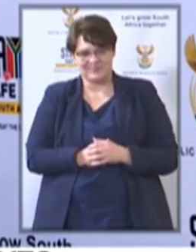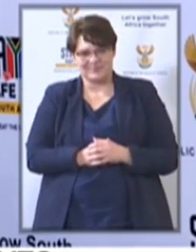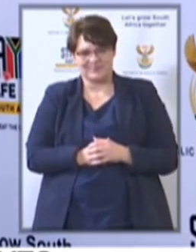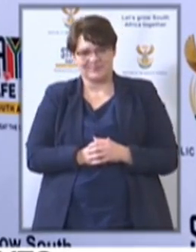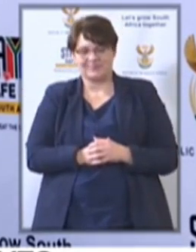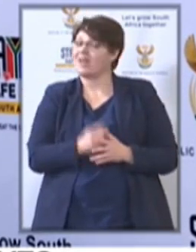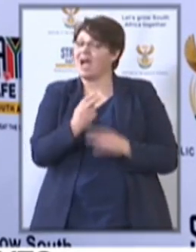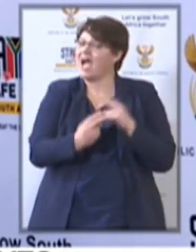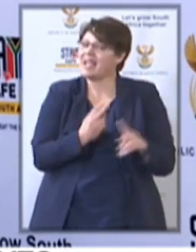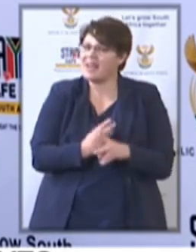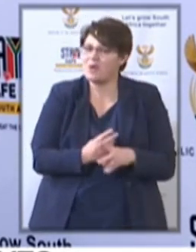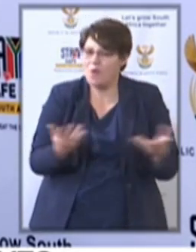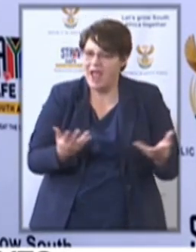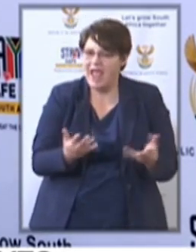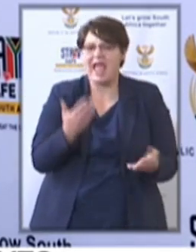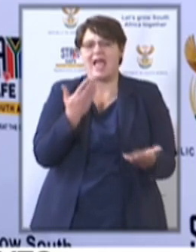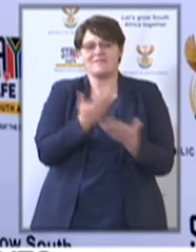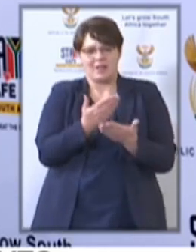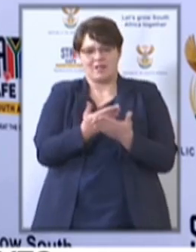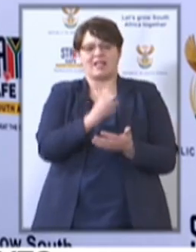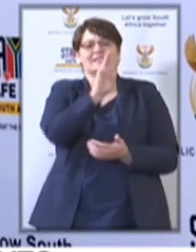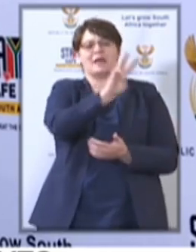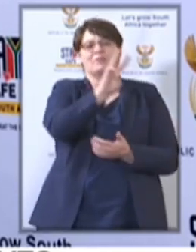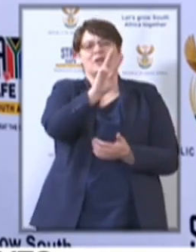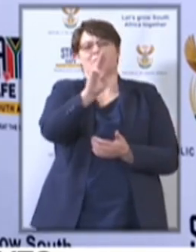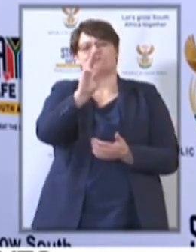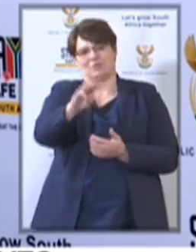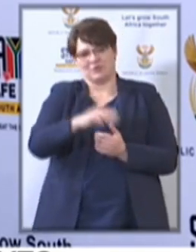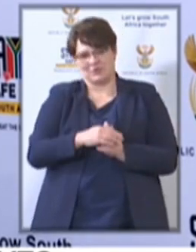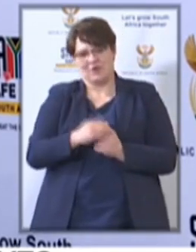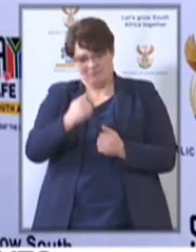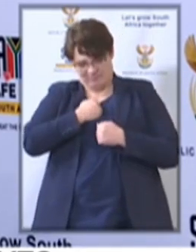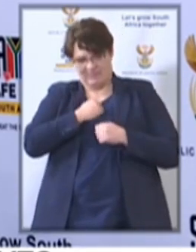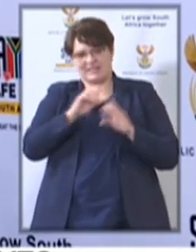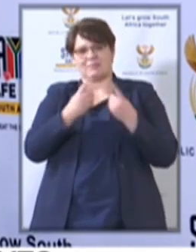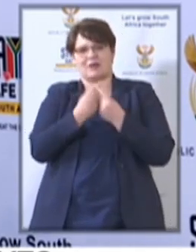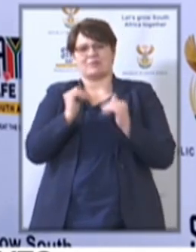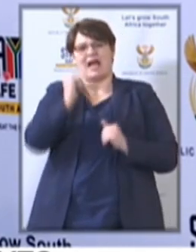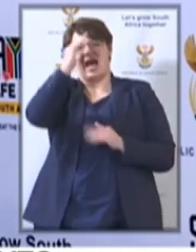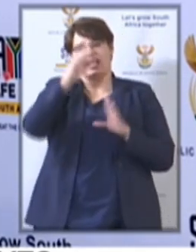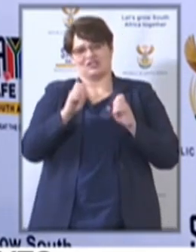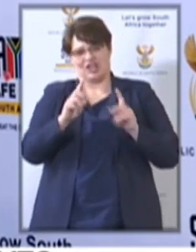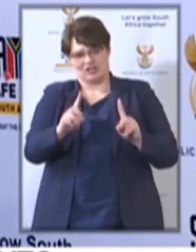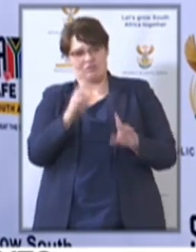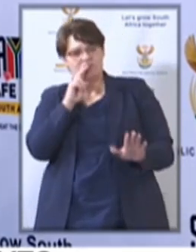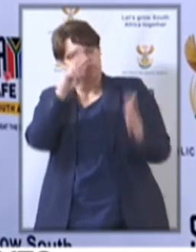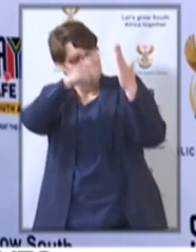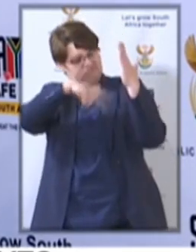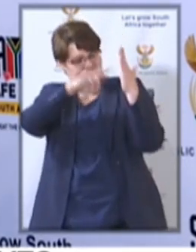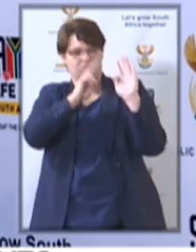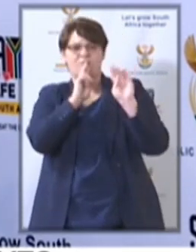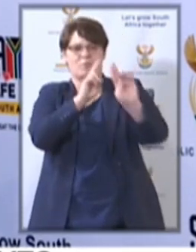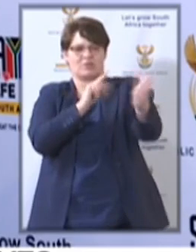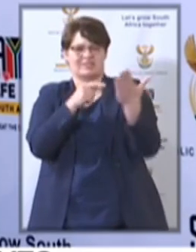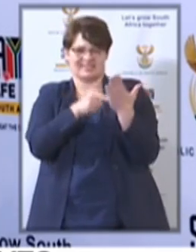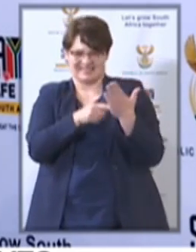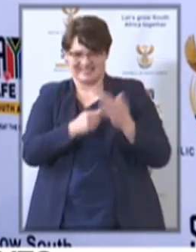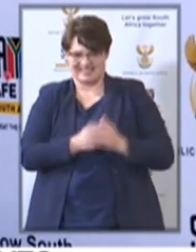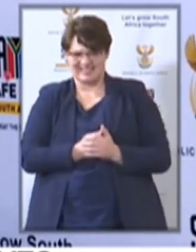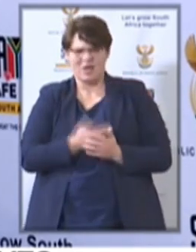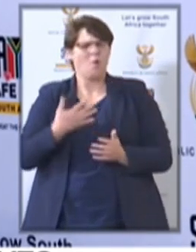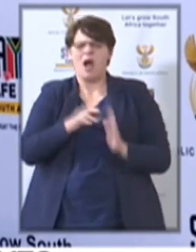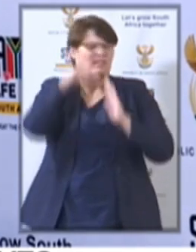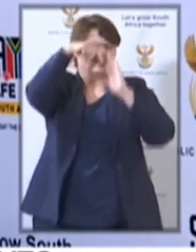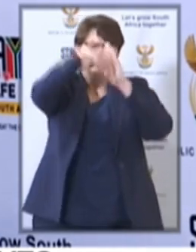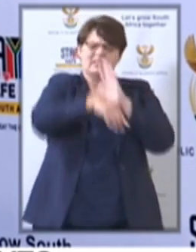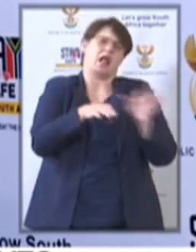is again available on the website of our Department of Higher Education and Training. Without going into